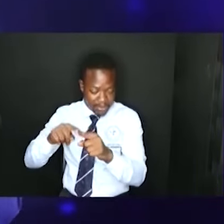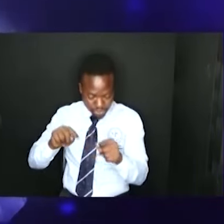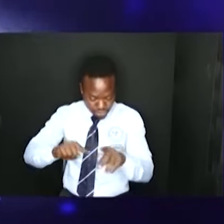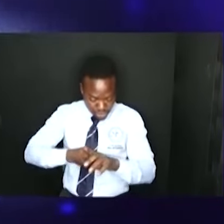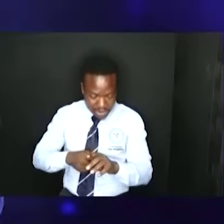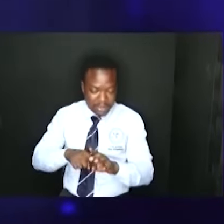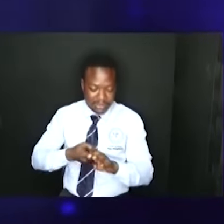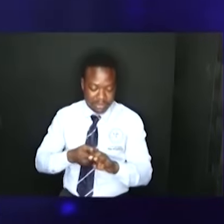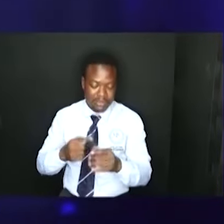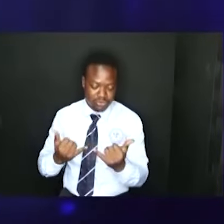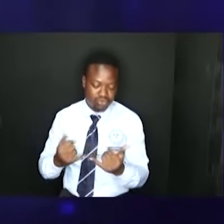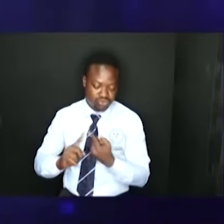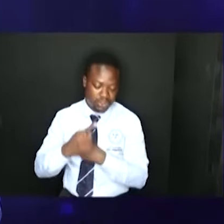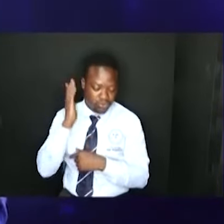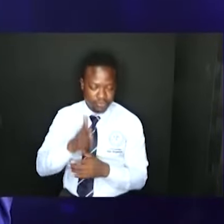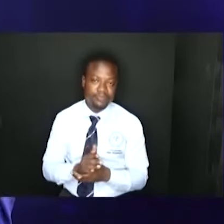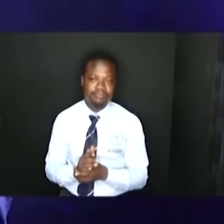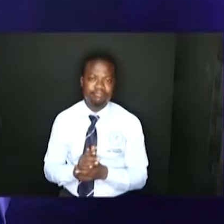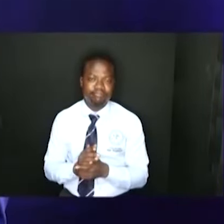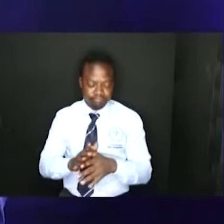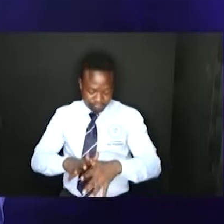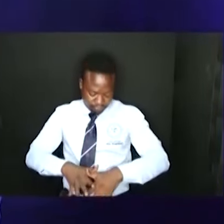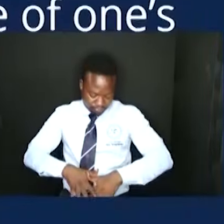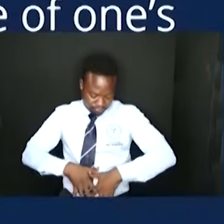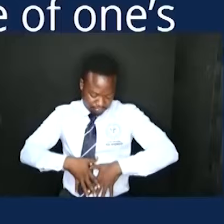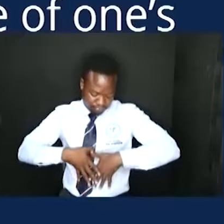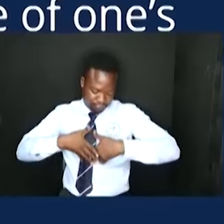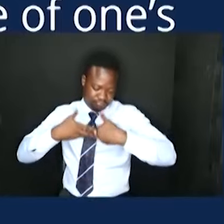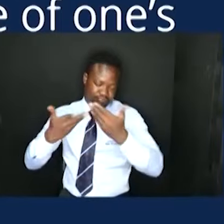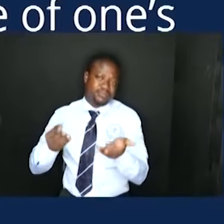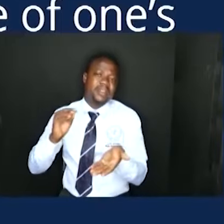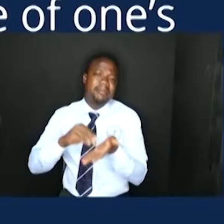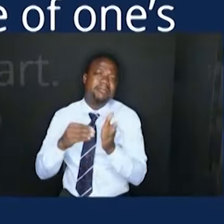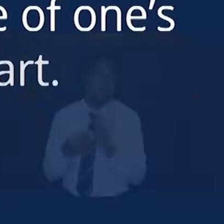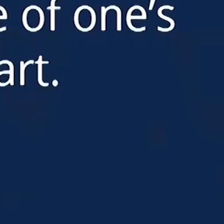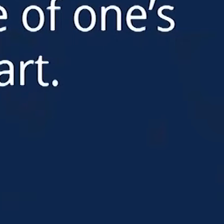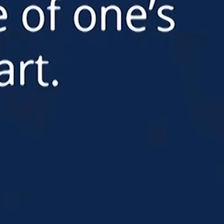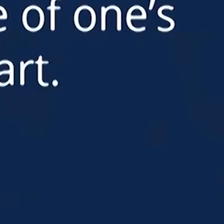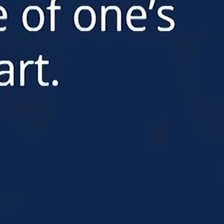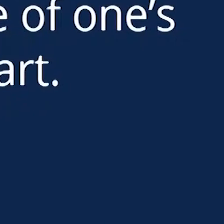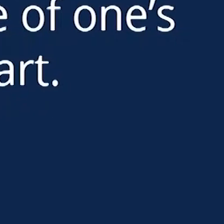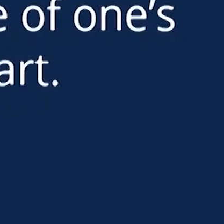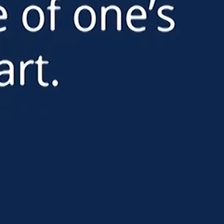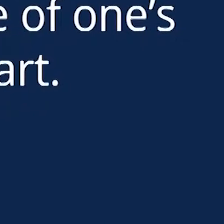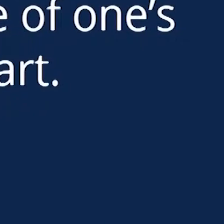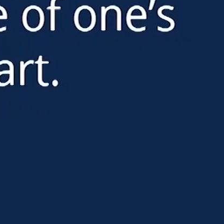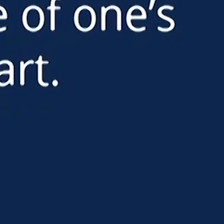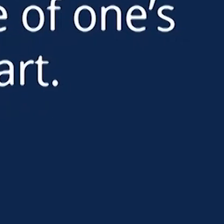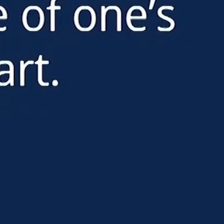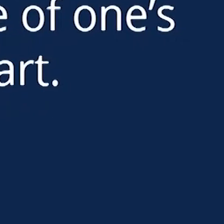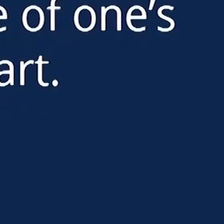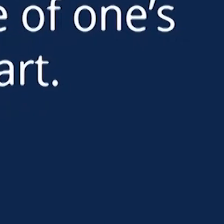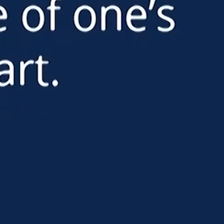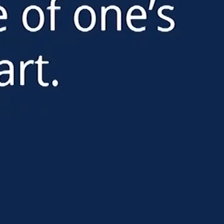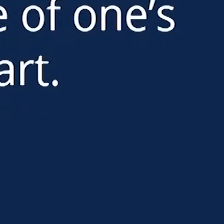So to confess is to acknowledge and admit by way of revelation the true state of